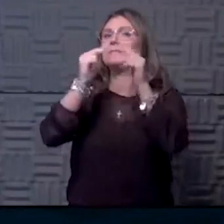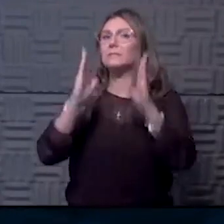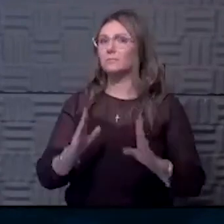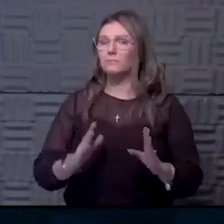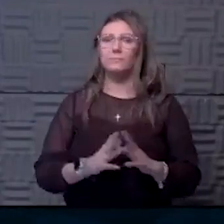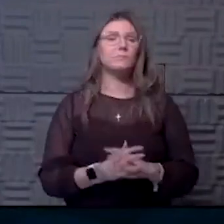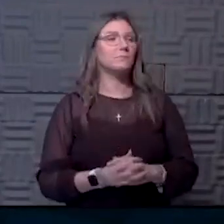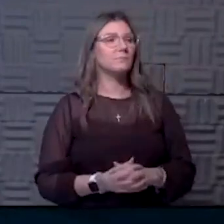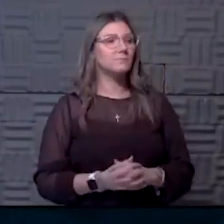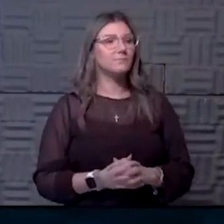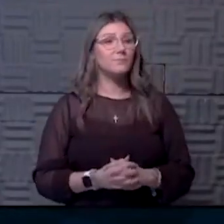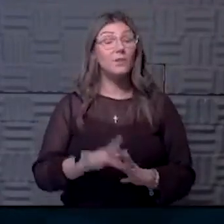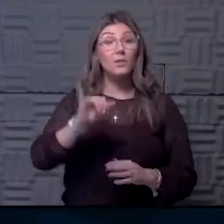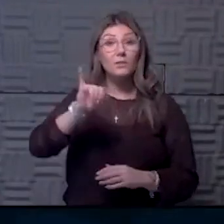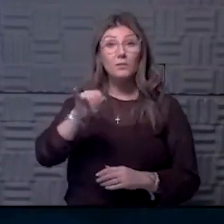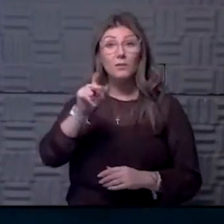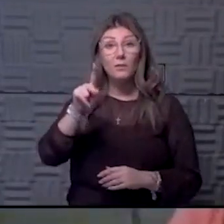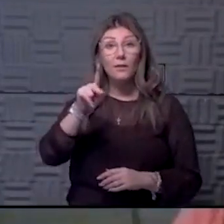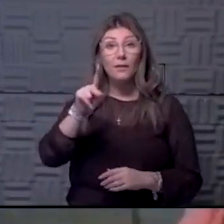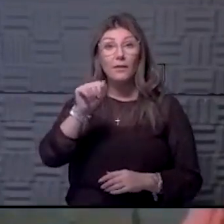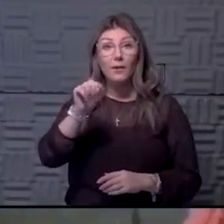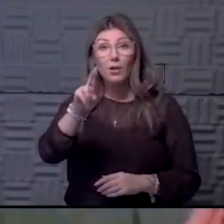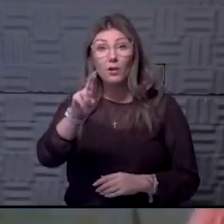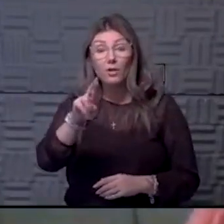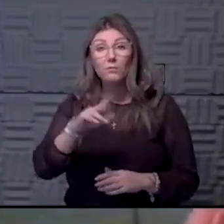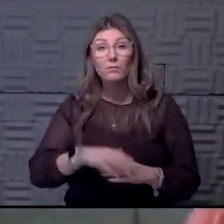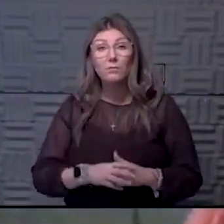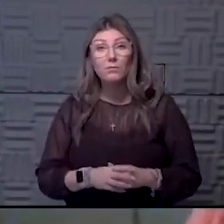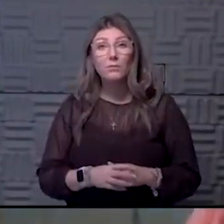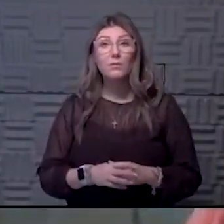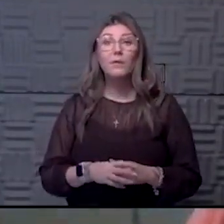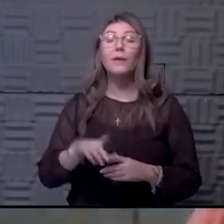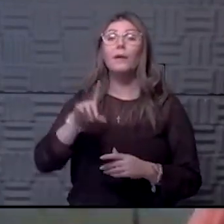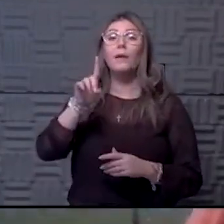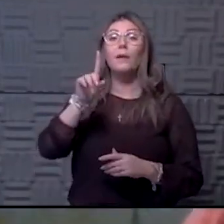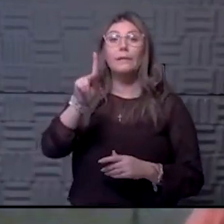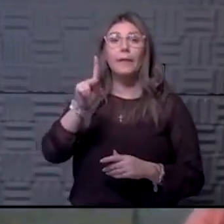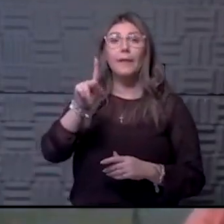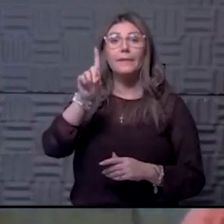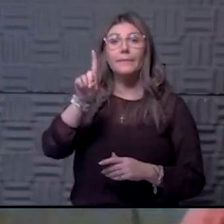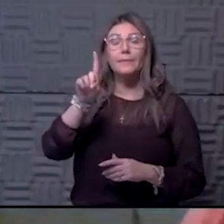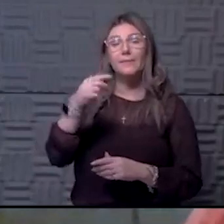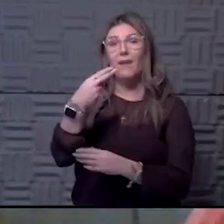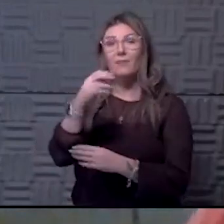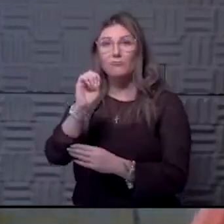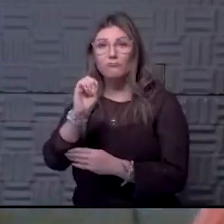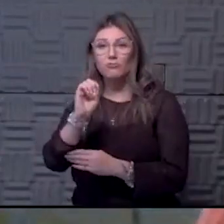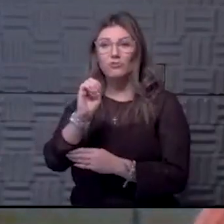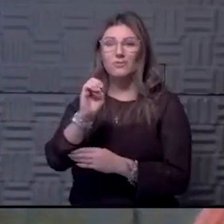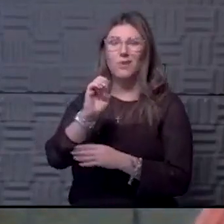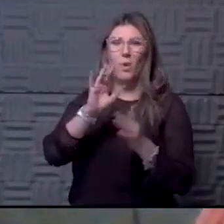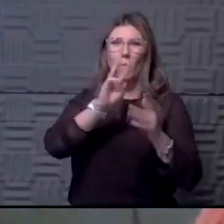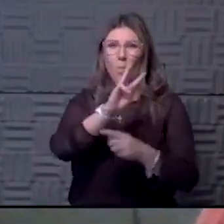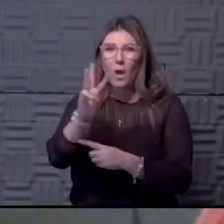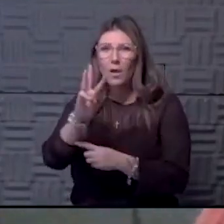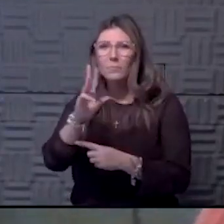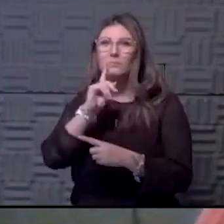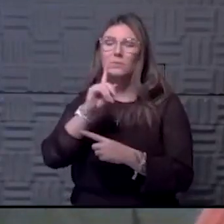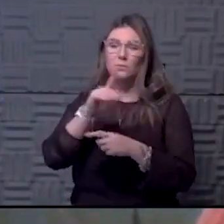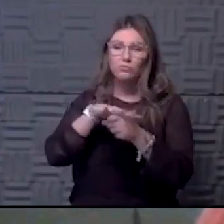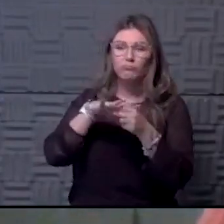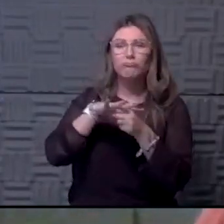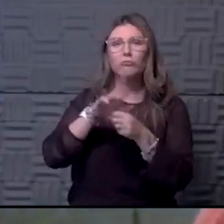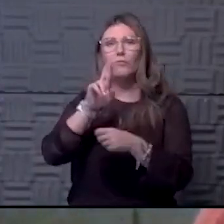JKR? The KDHE actually has a site where local pharmacies, in addition to larger